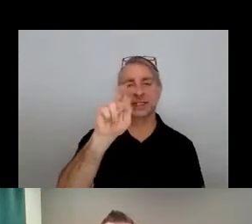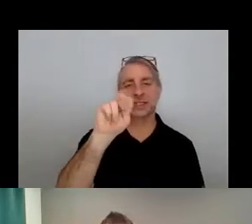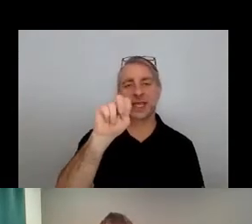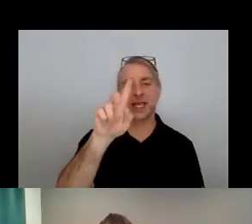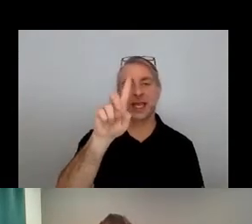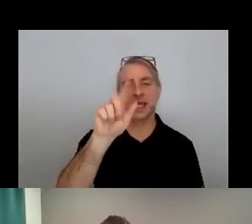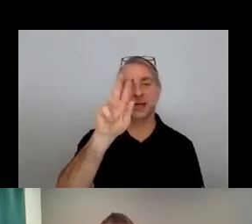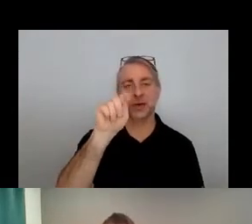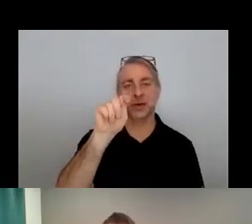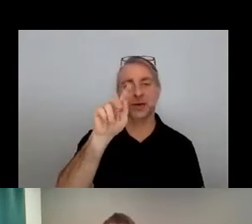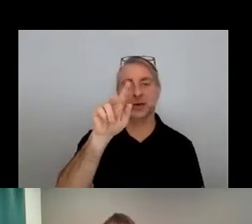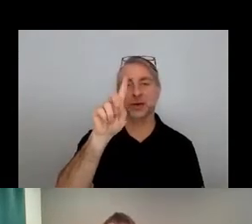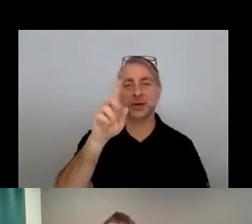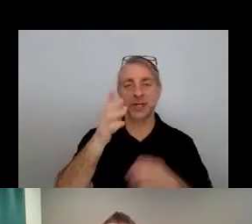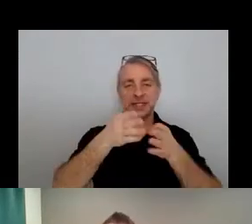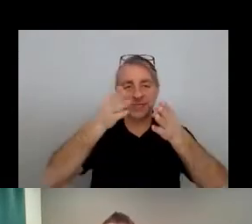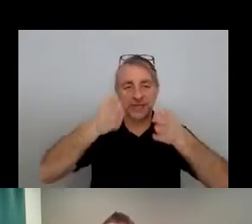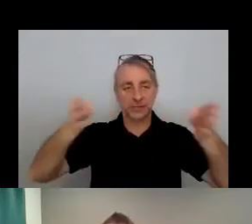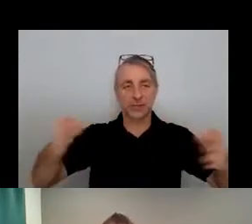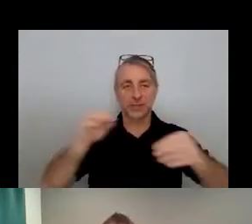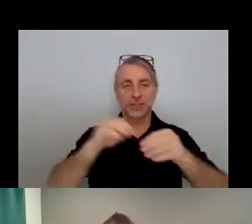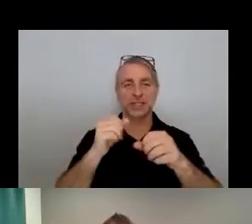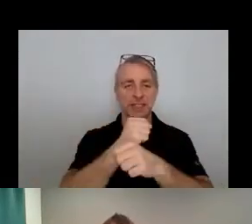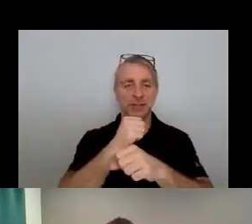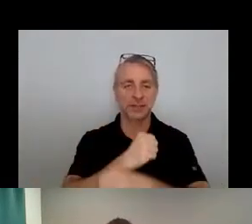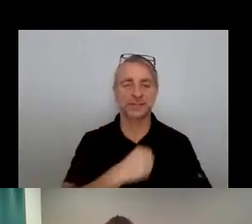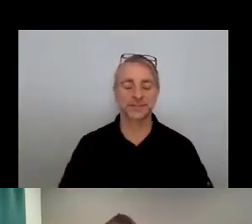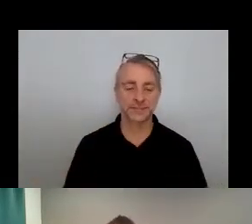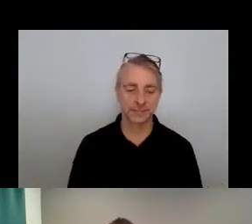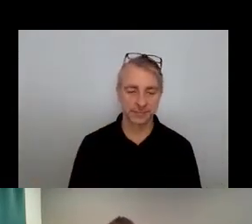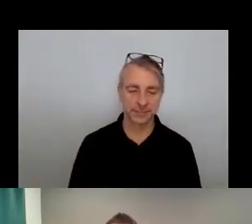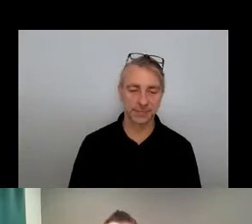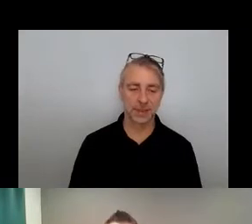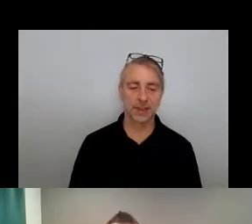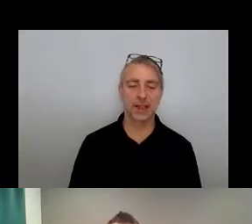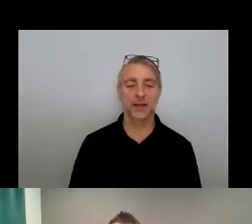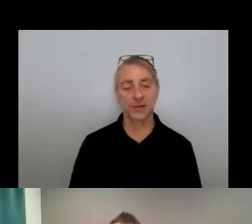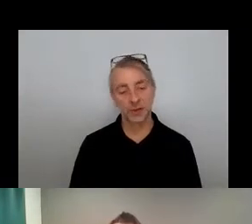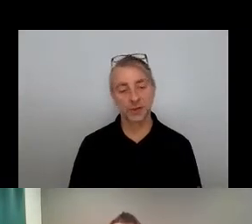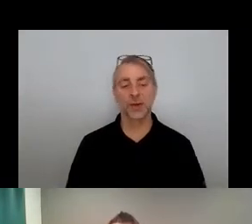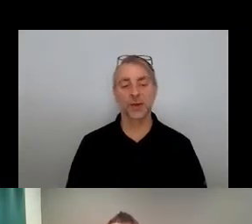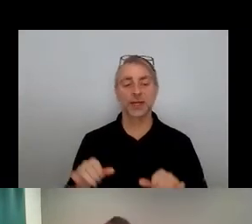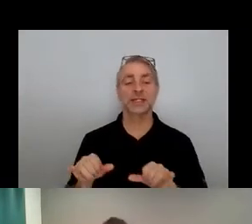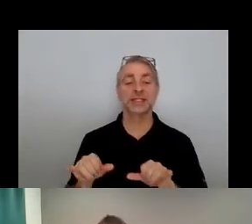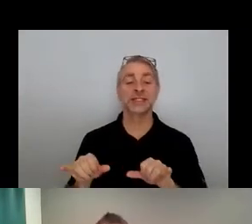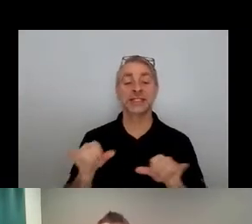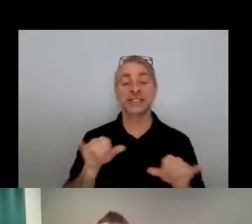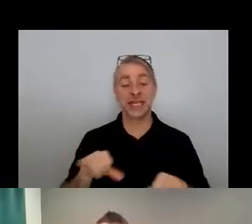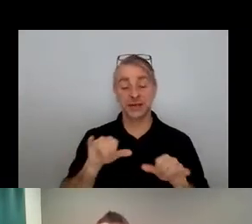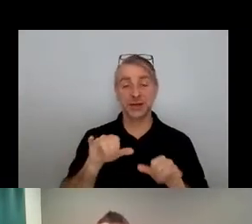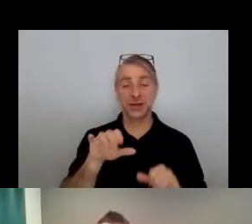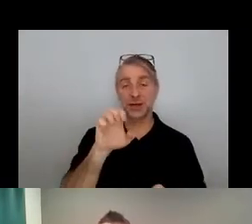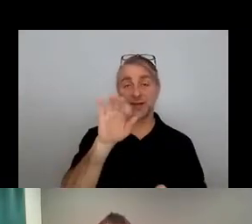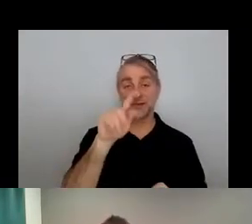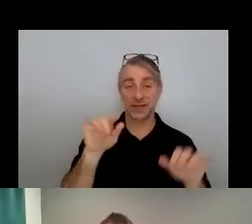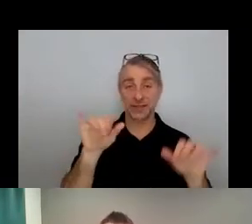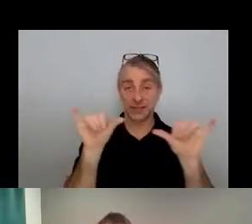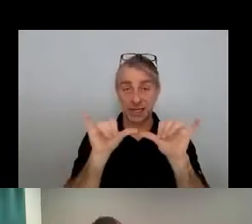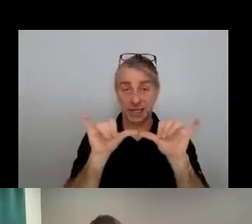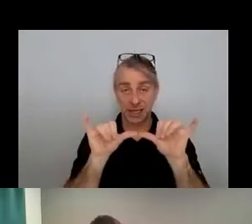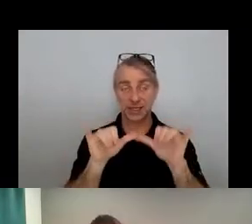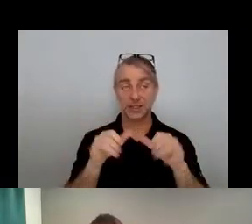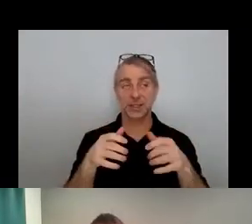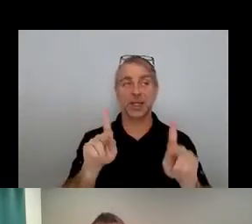And it's this expression of the standardized effect size that allows us to